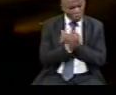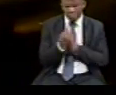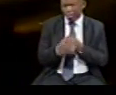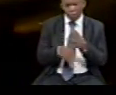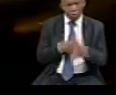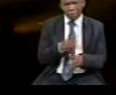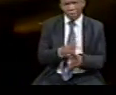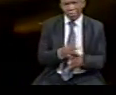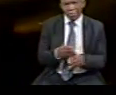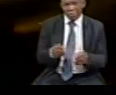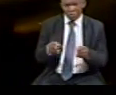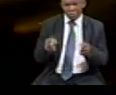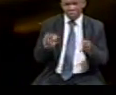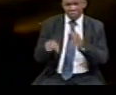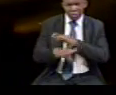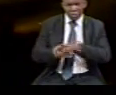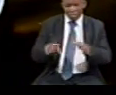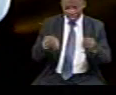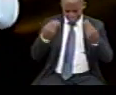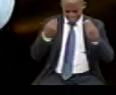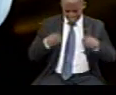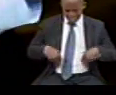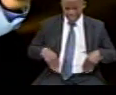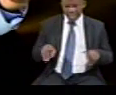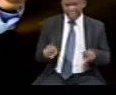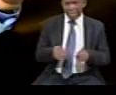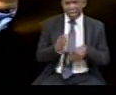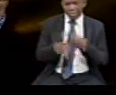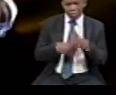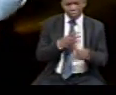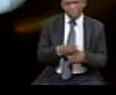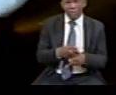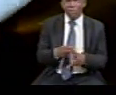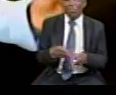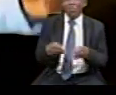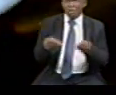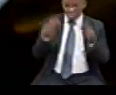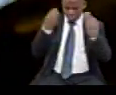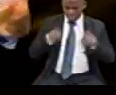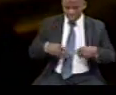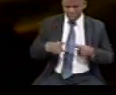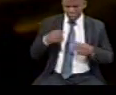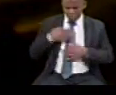You don't dress to please the world. You dress to please God.